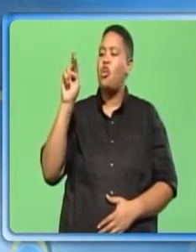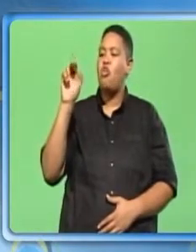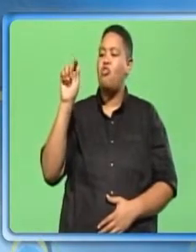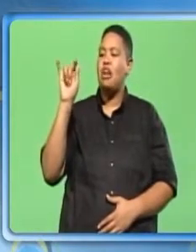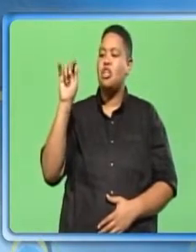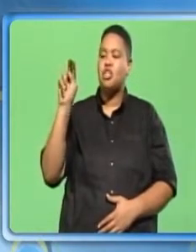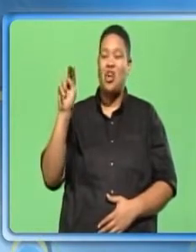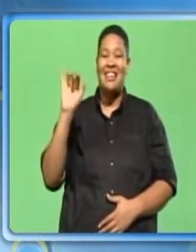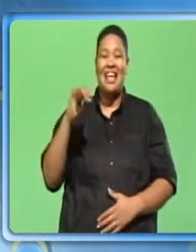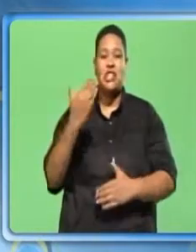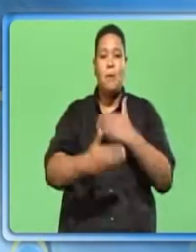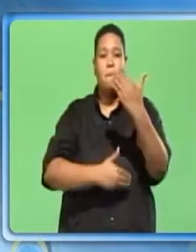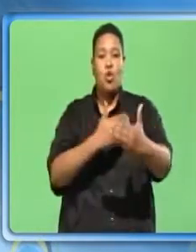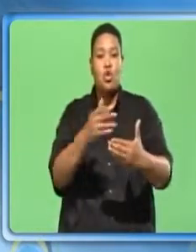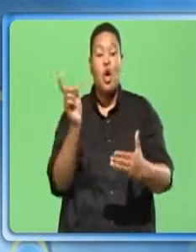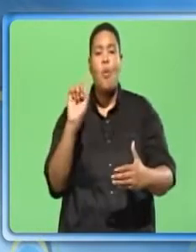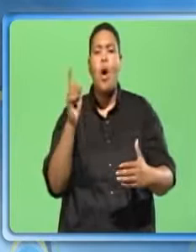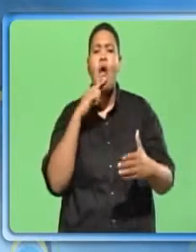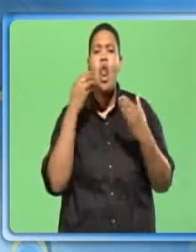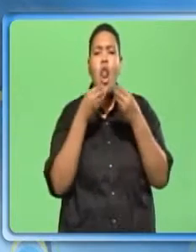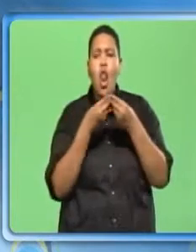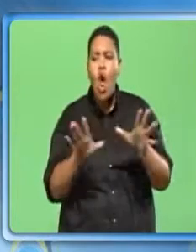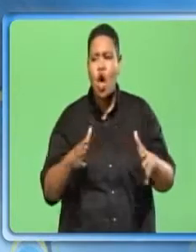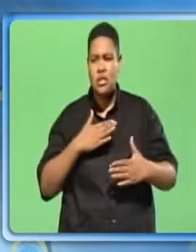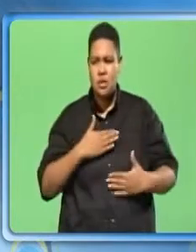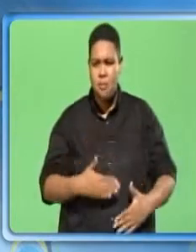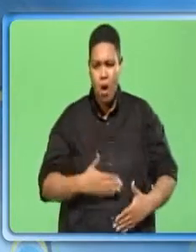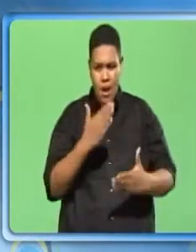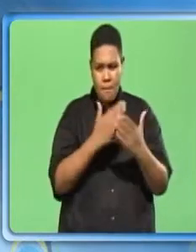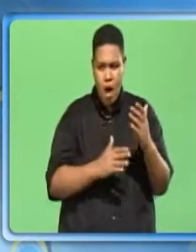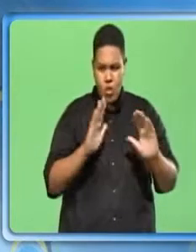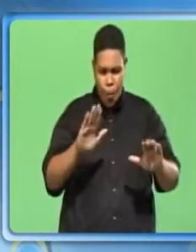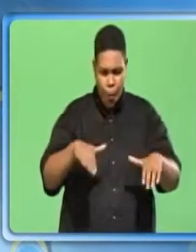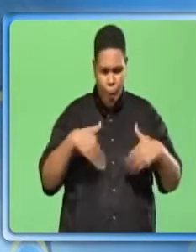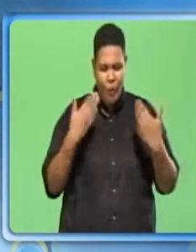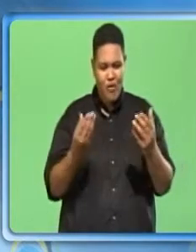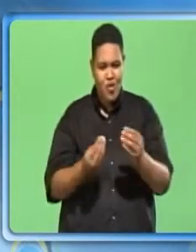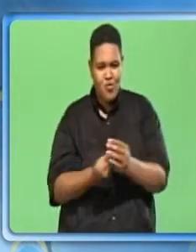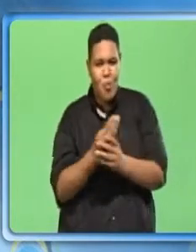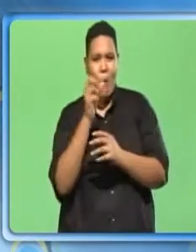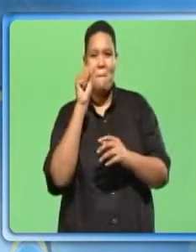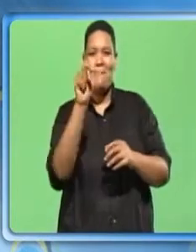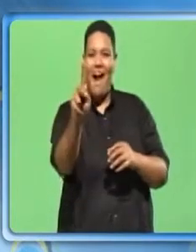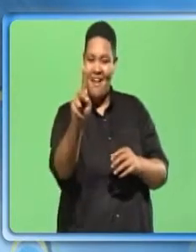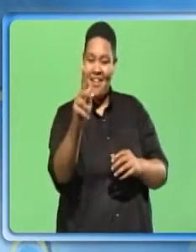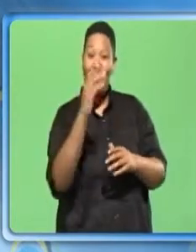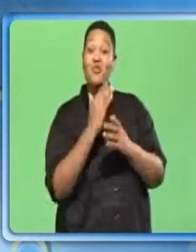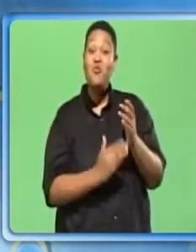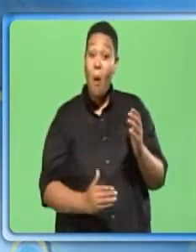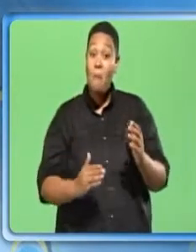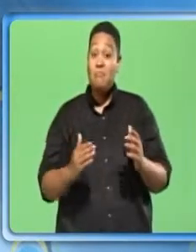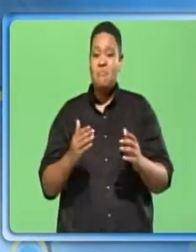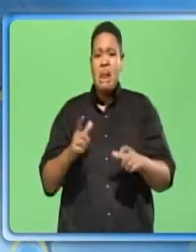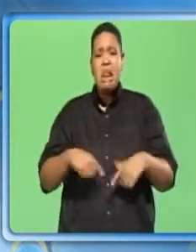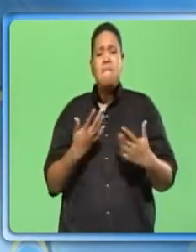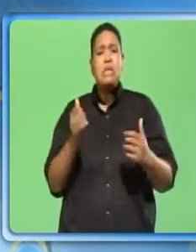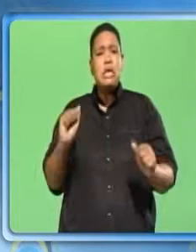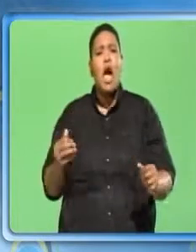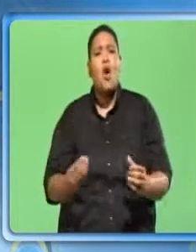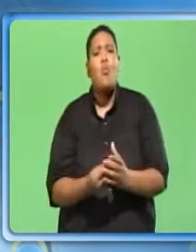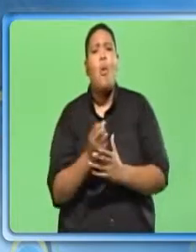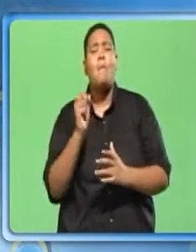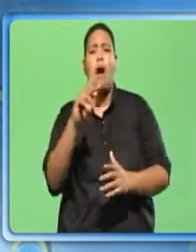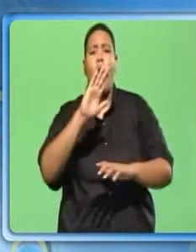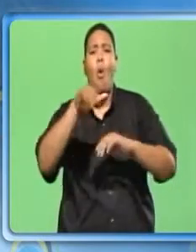This is the process by which lost body parts are regenerated. Some organisms can regenerate an entire body,